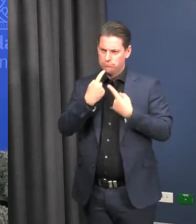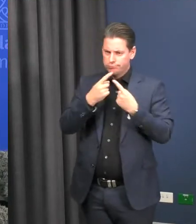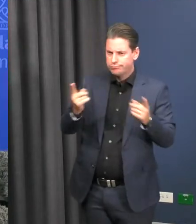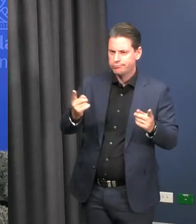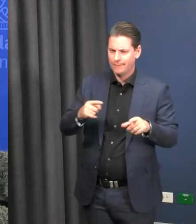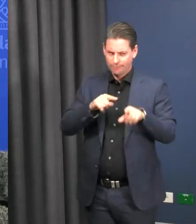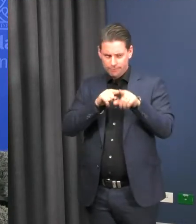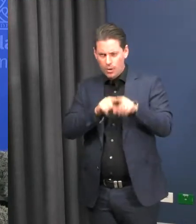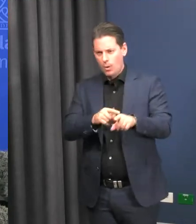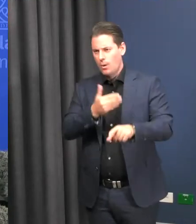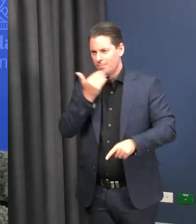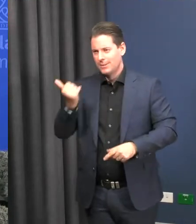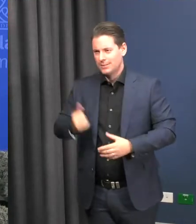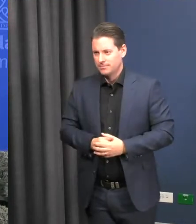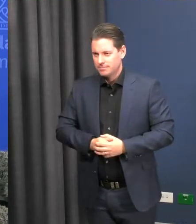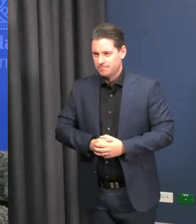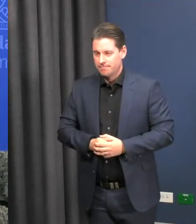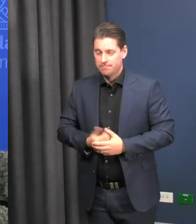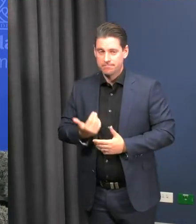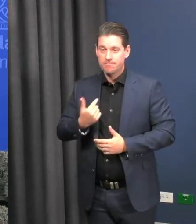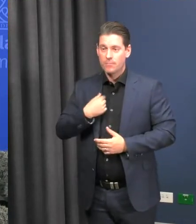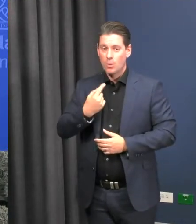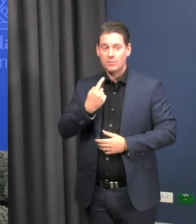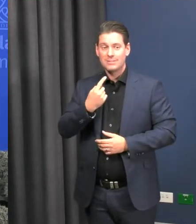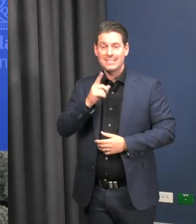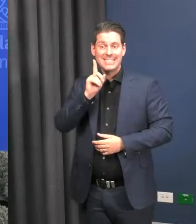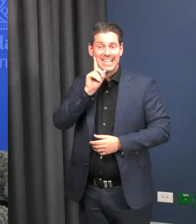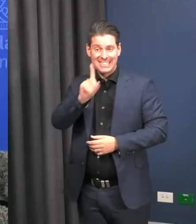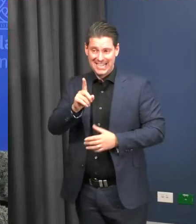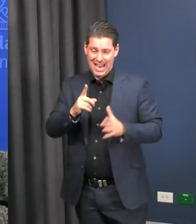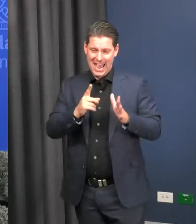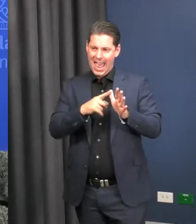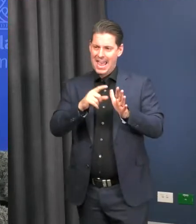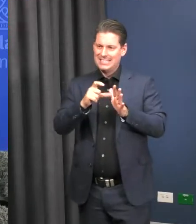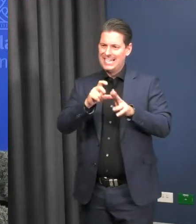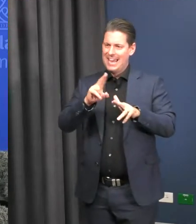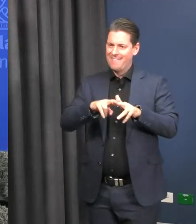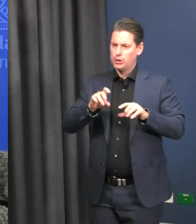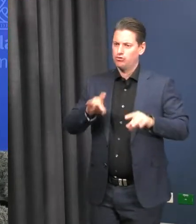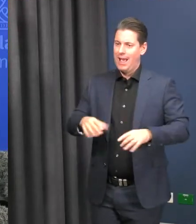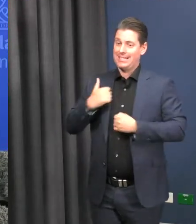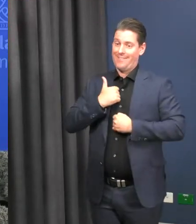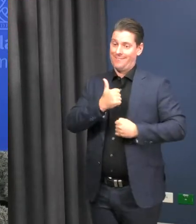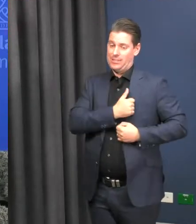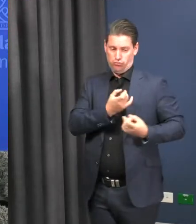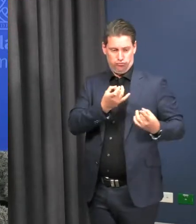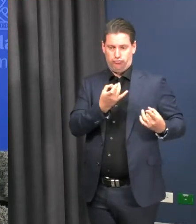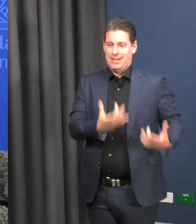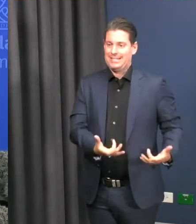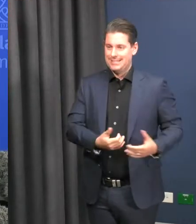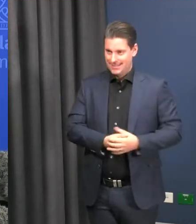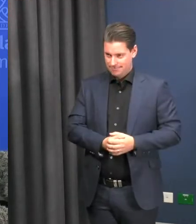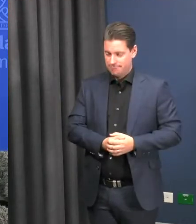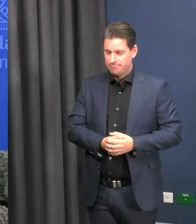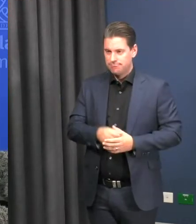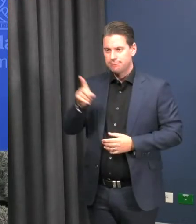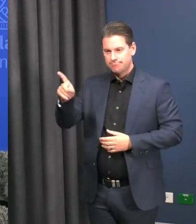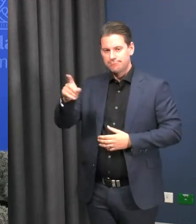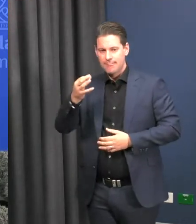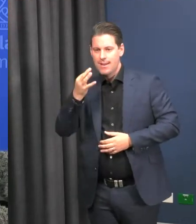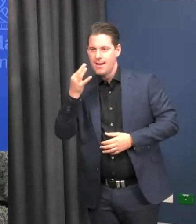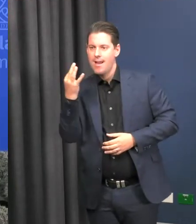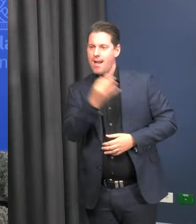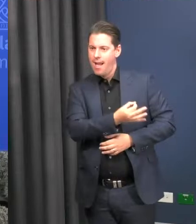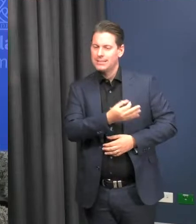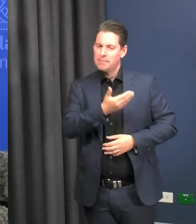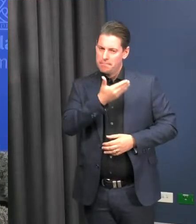I said yesterday that we'd put the ADF on standby. We've now received a formal request and the ADF